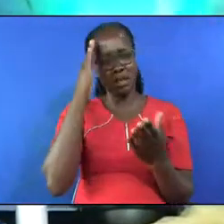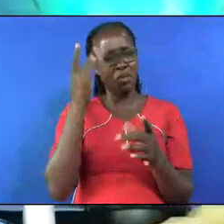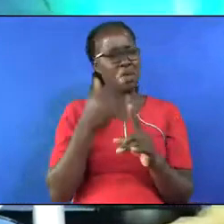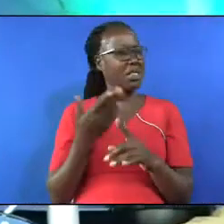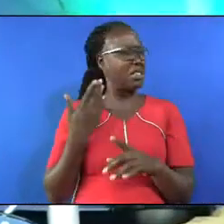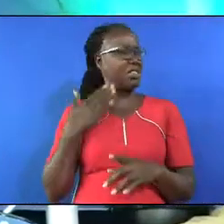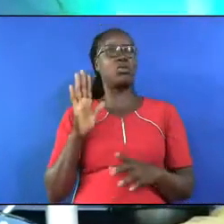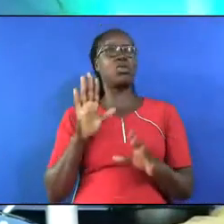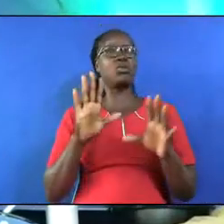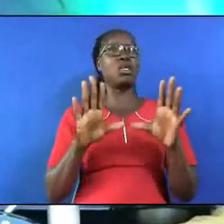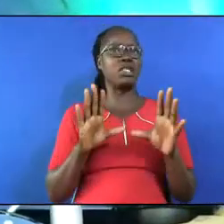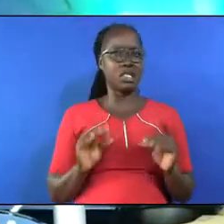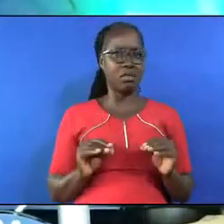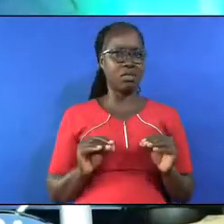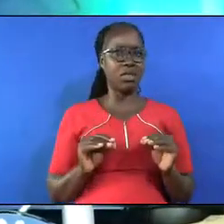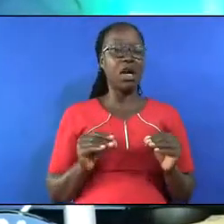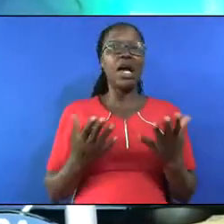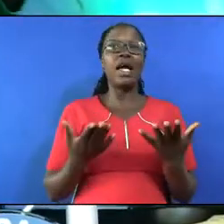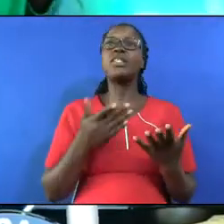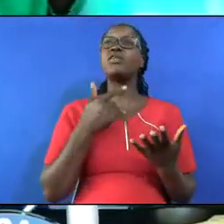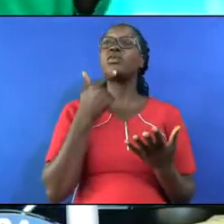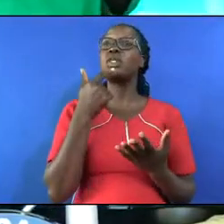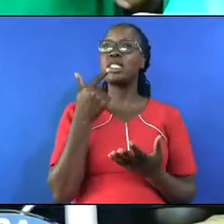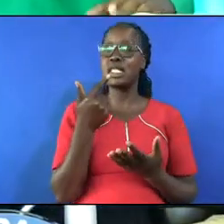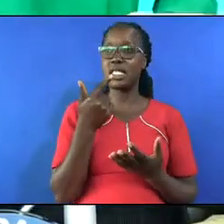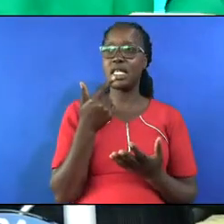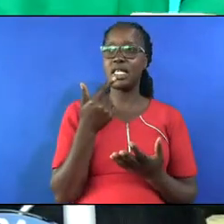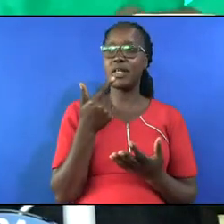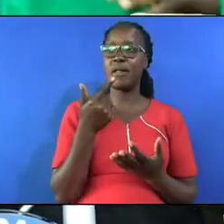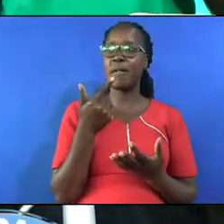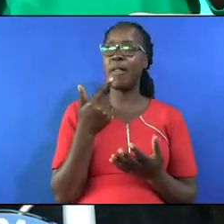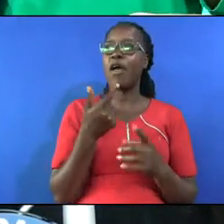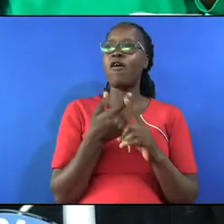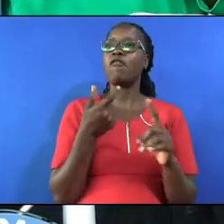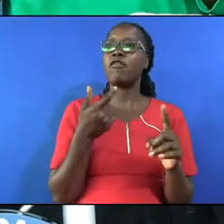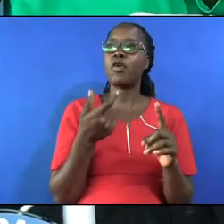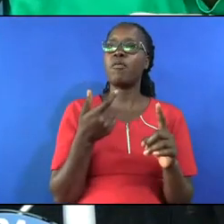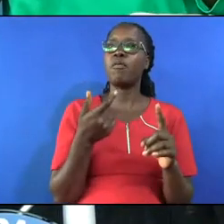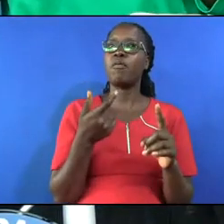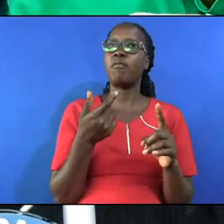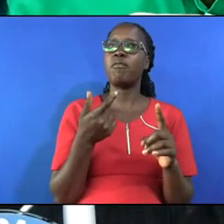just want to accept it. And we can see from